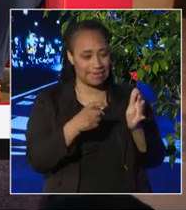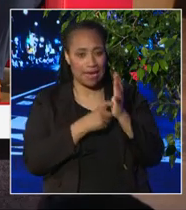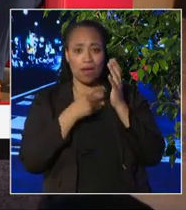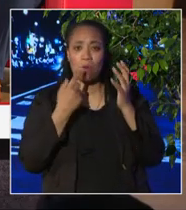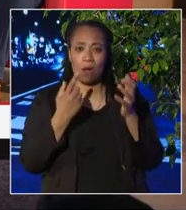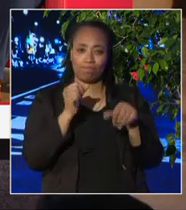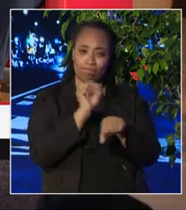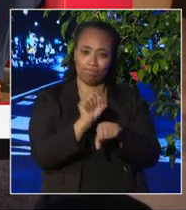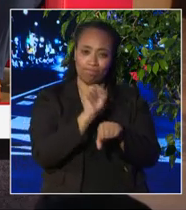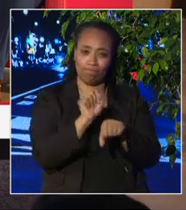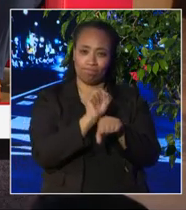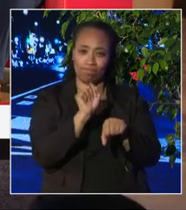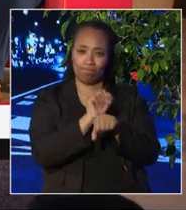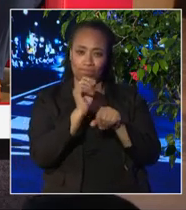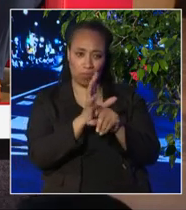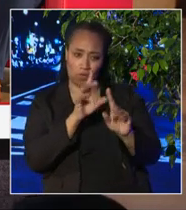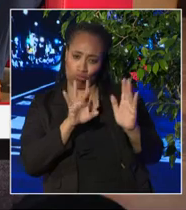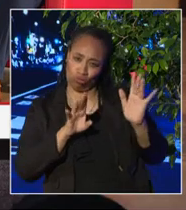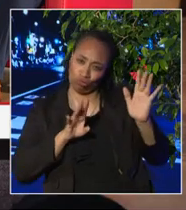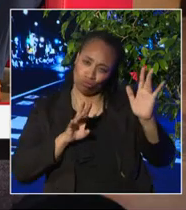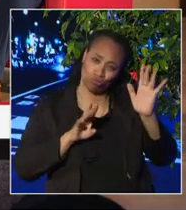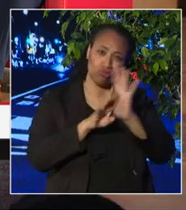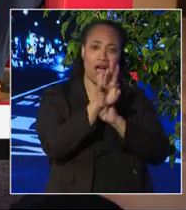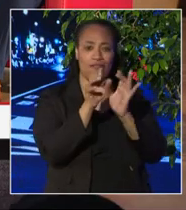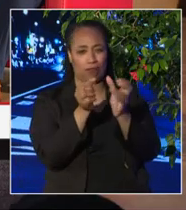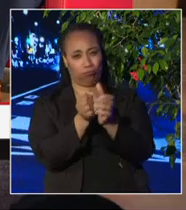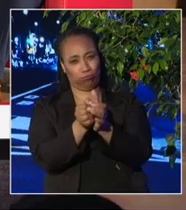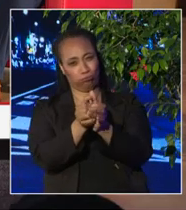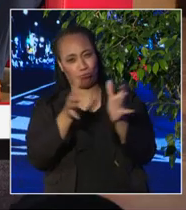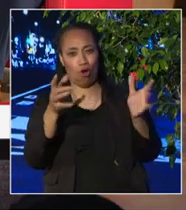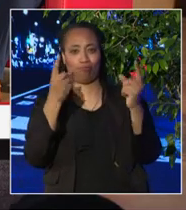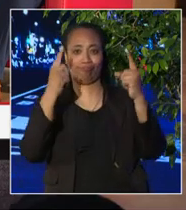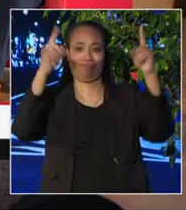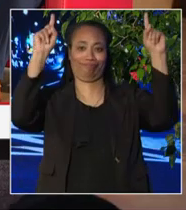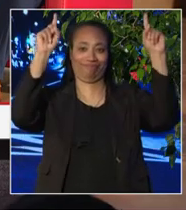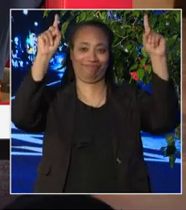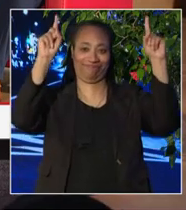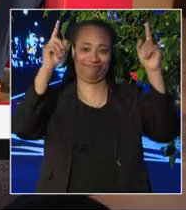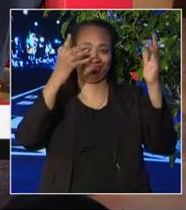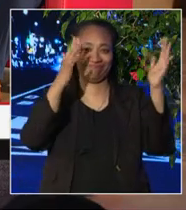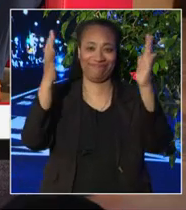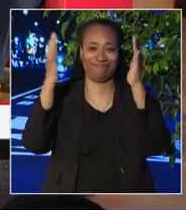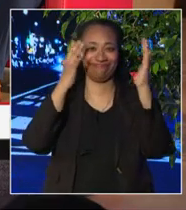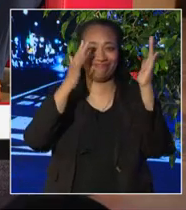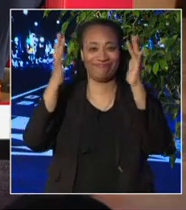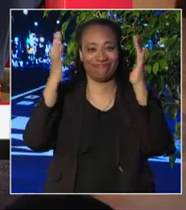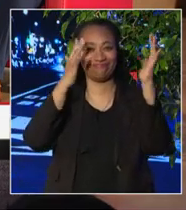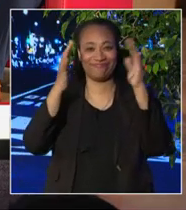that was awesome. We said earlier, downtown DC is important, one of the most important neighborhoods, one of the